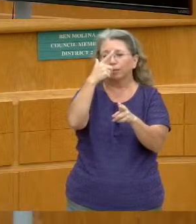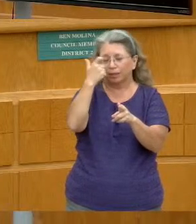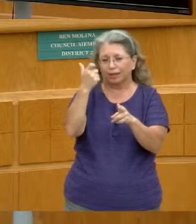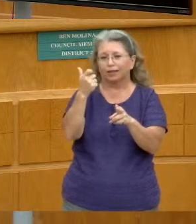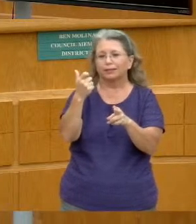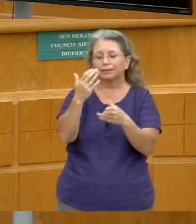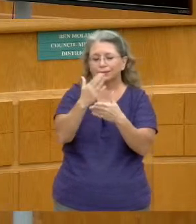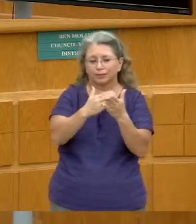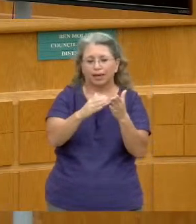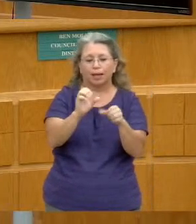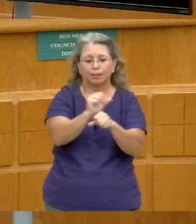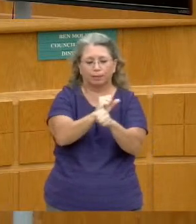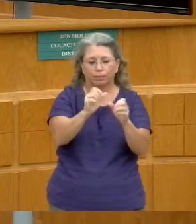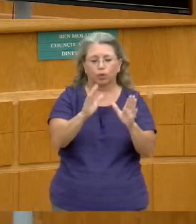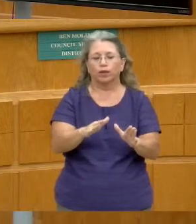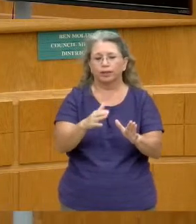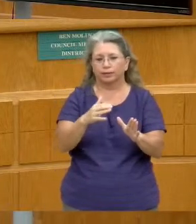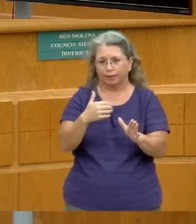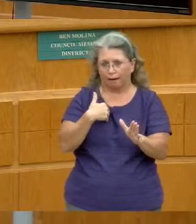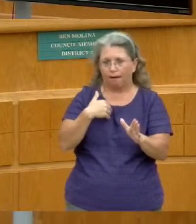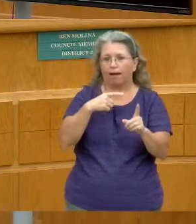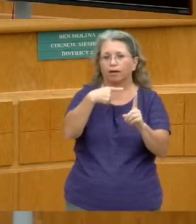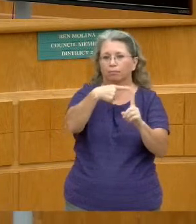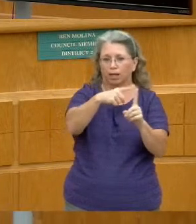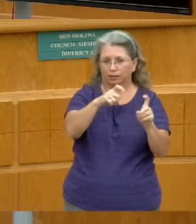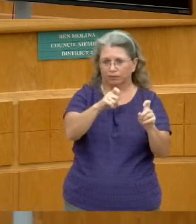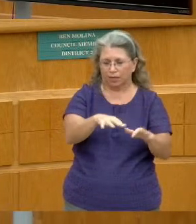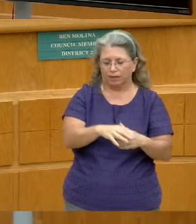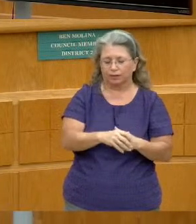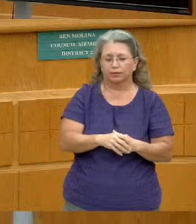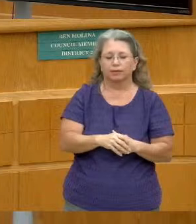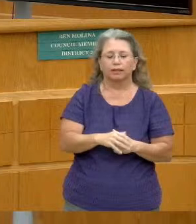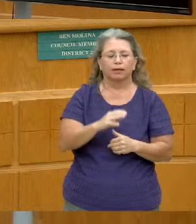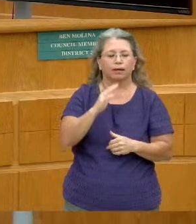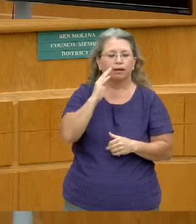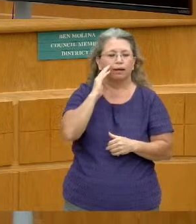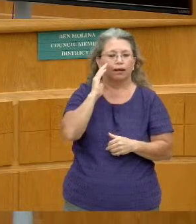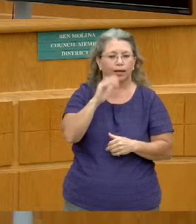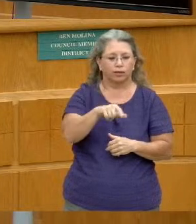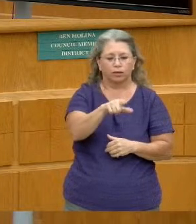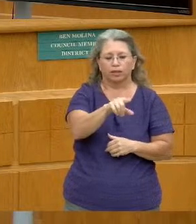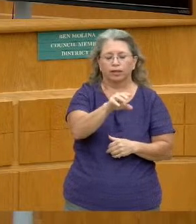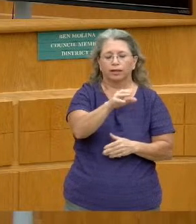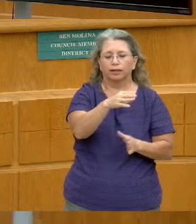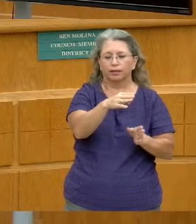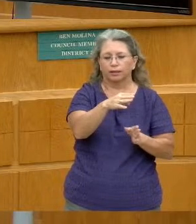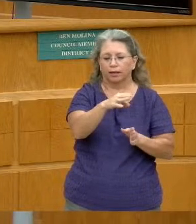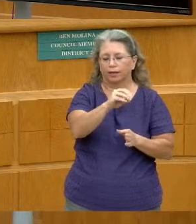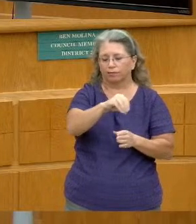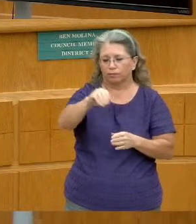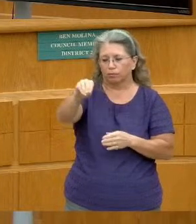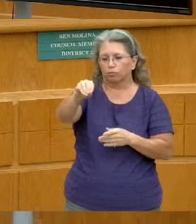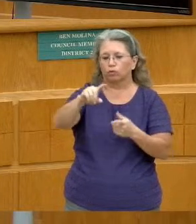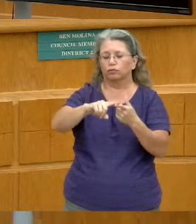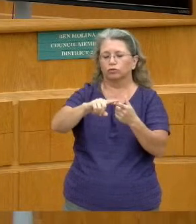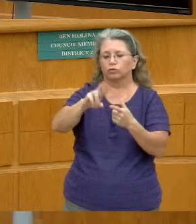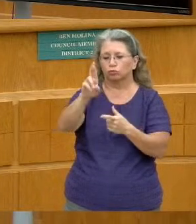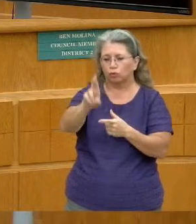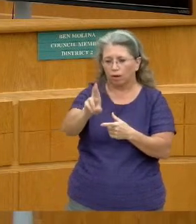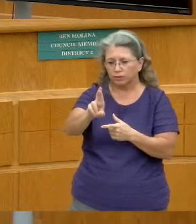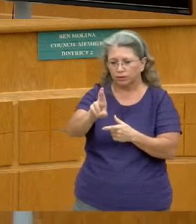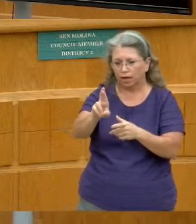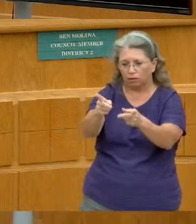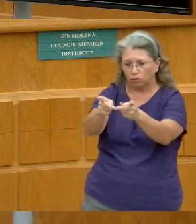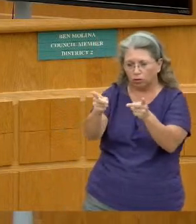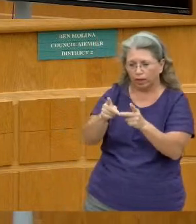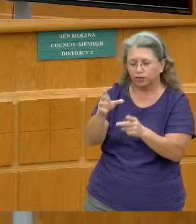some employees testing positive. I know they have diverted to the Ropstown location and also the Greenwood location,